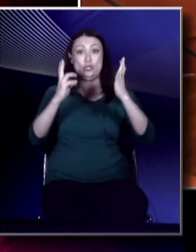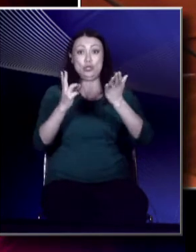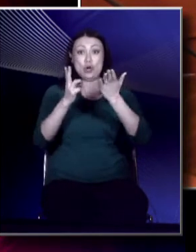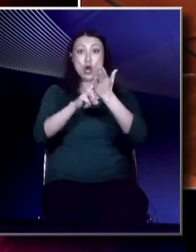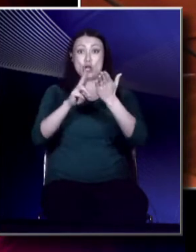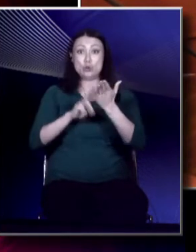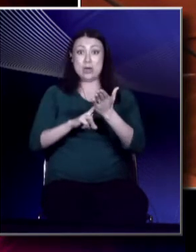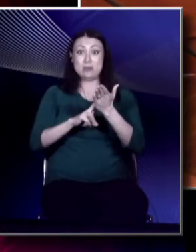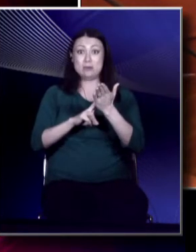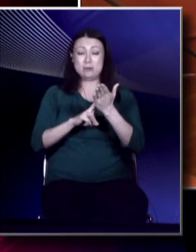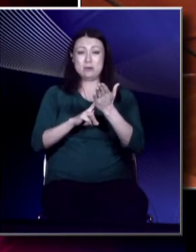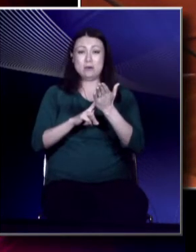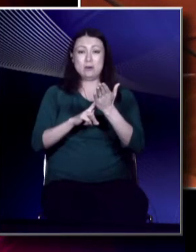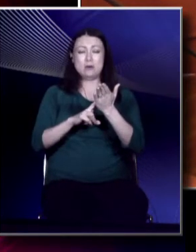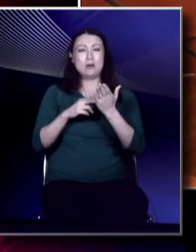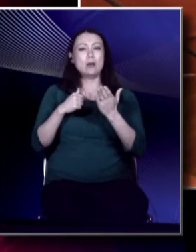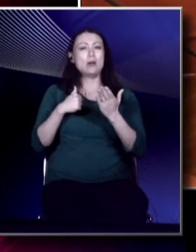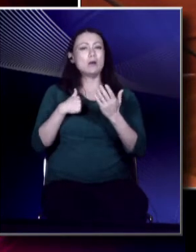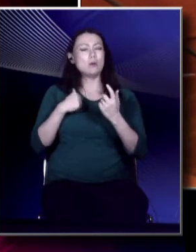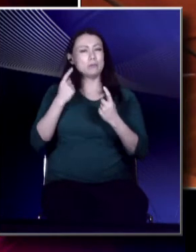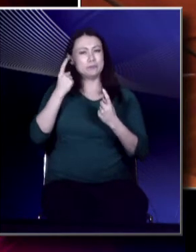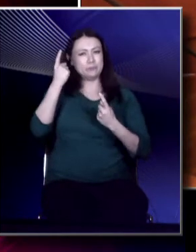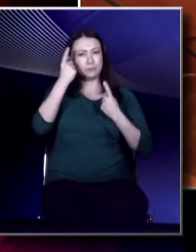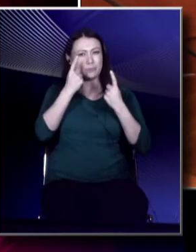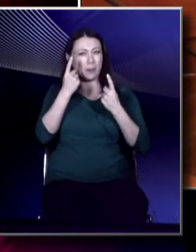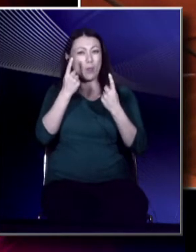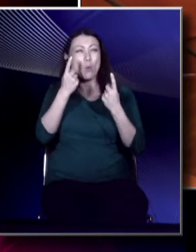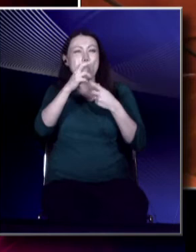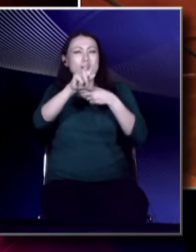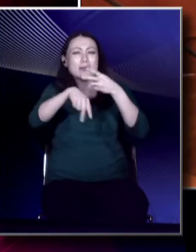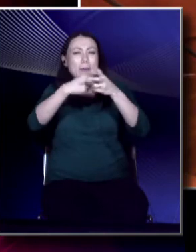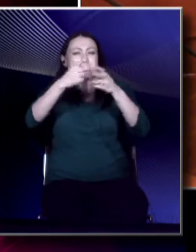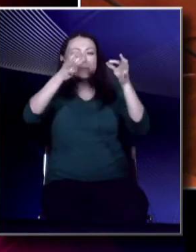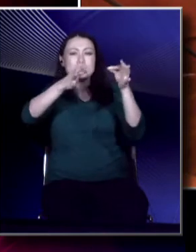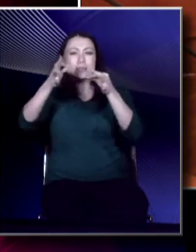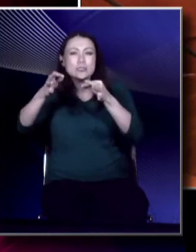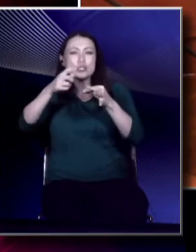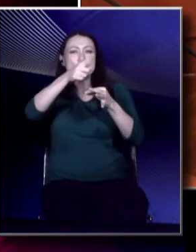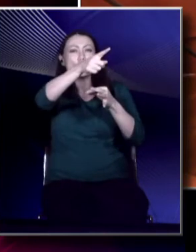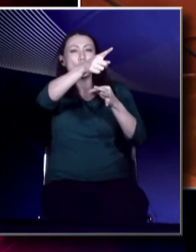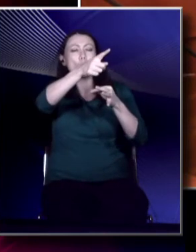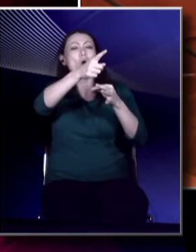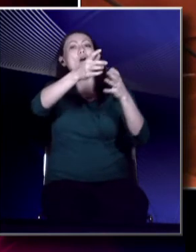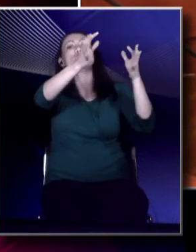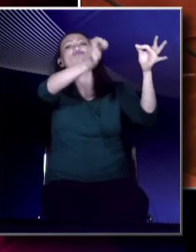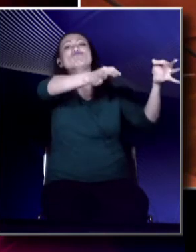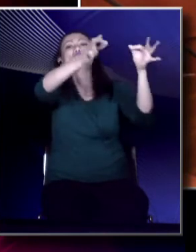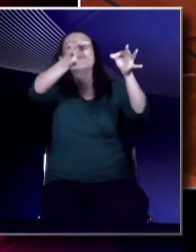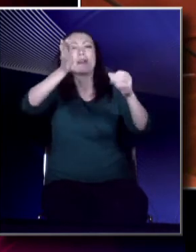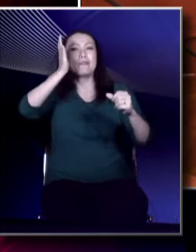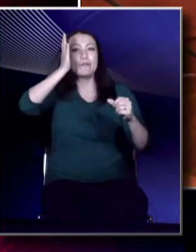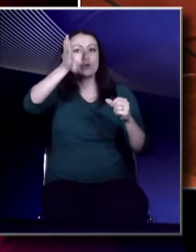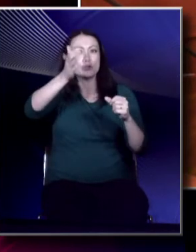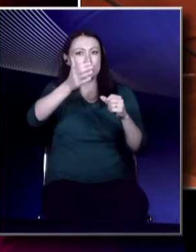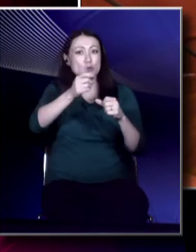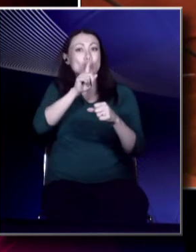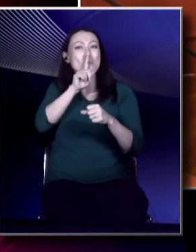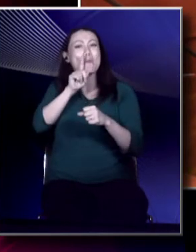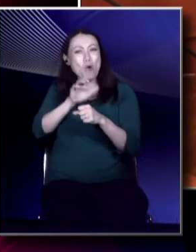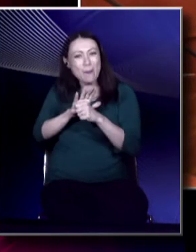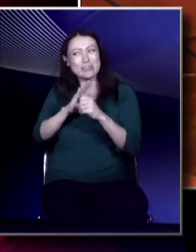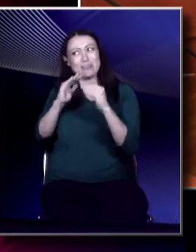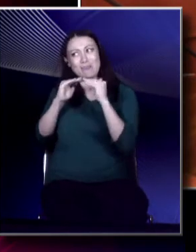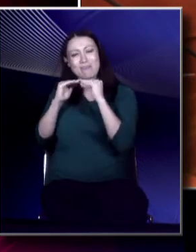to wonder what types of decisions will be made in the future that will guarantee fair and considerate treatment of teachers